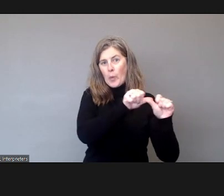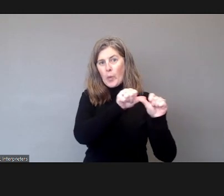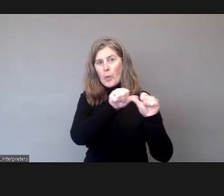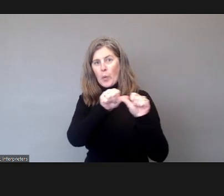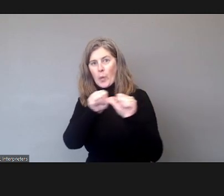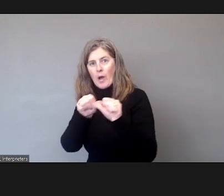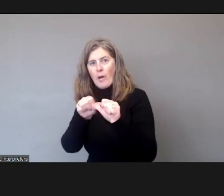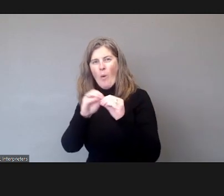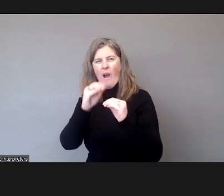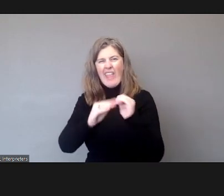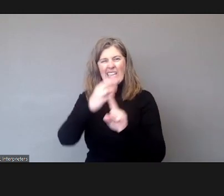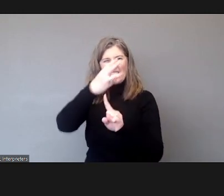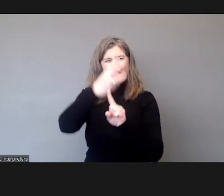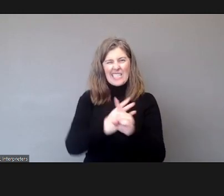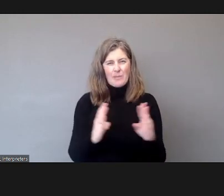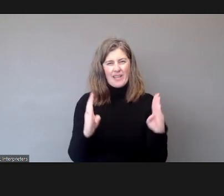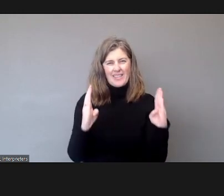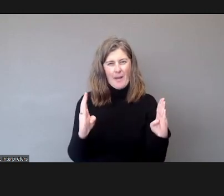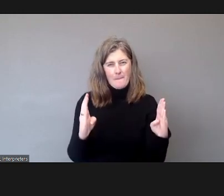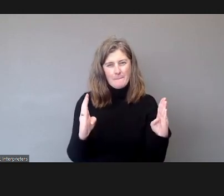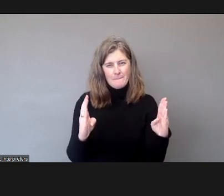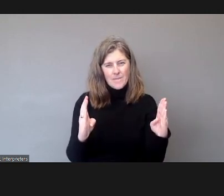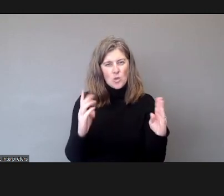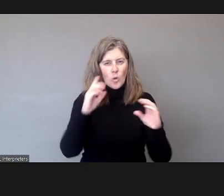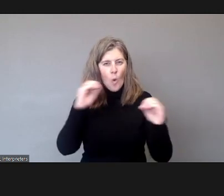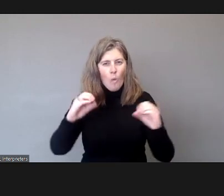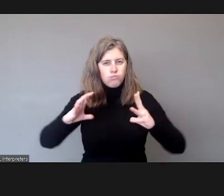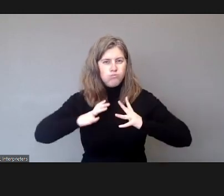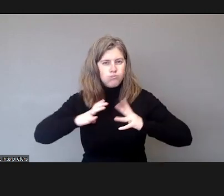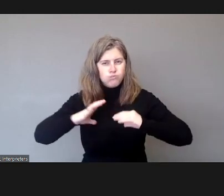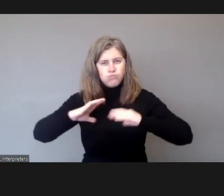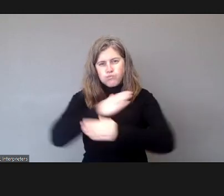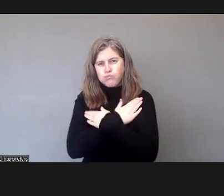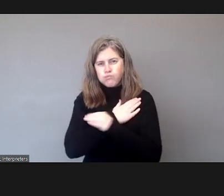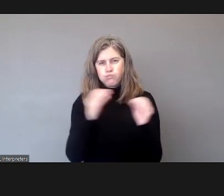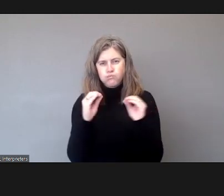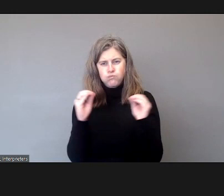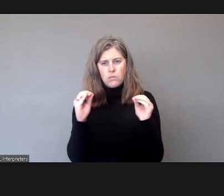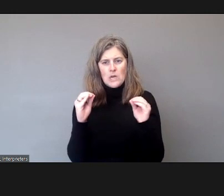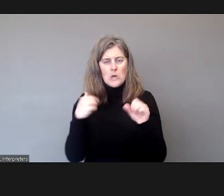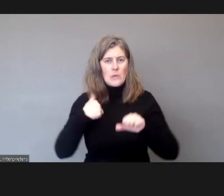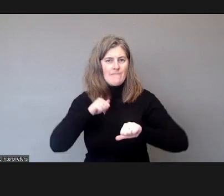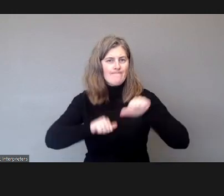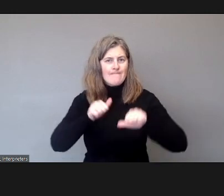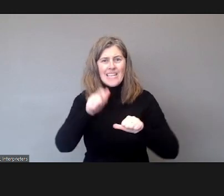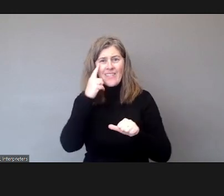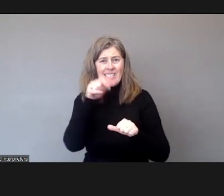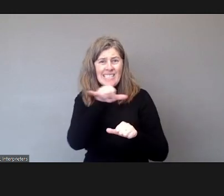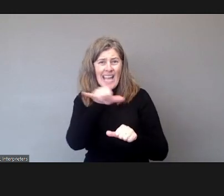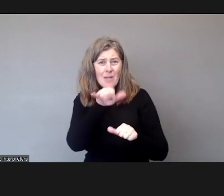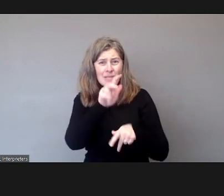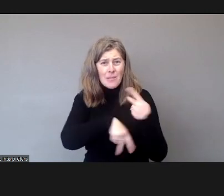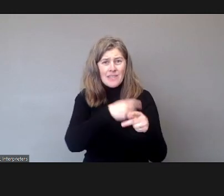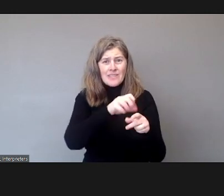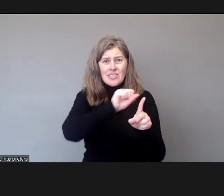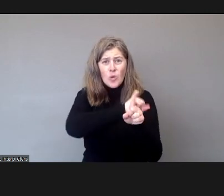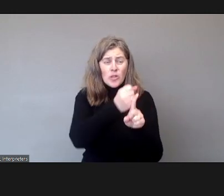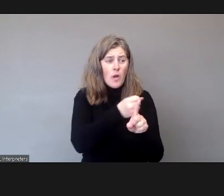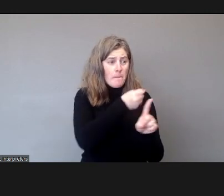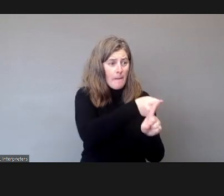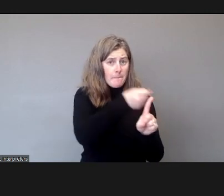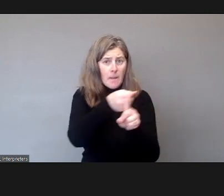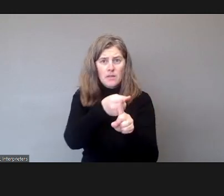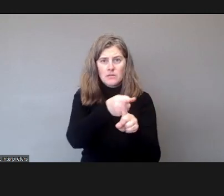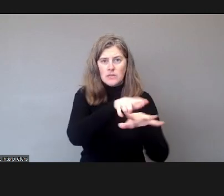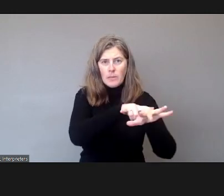the 6-month period we like to allow variants. So we don't know if we're going to be in a situation like this or in a situation